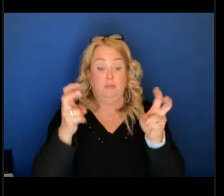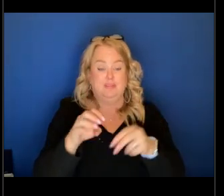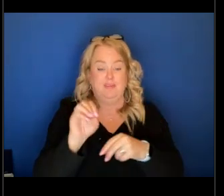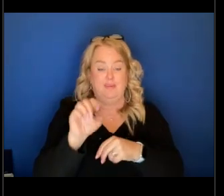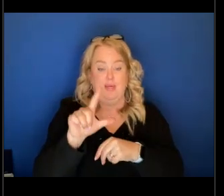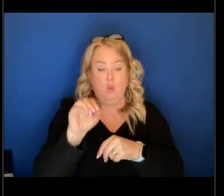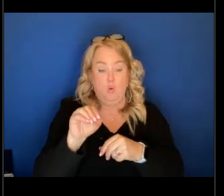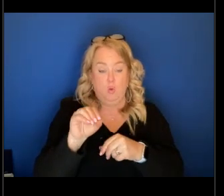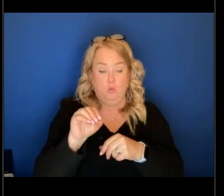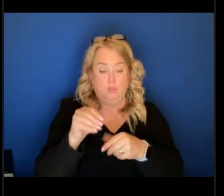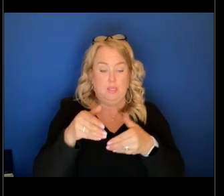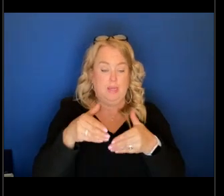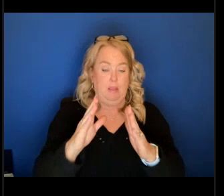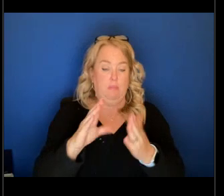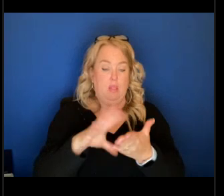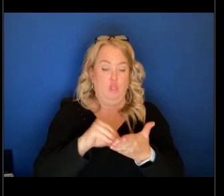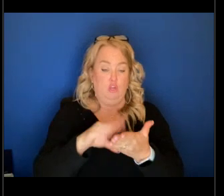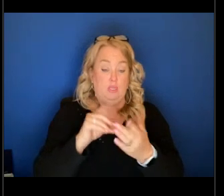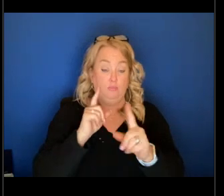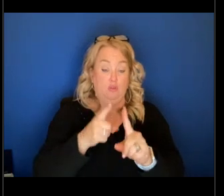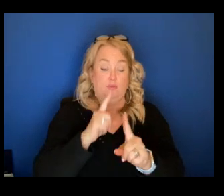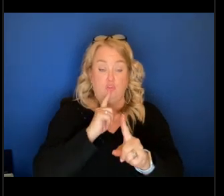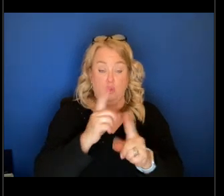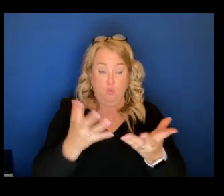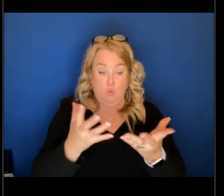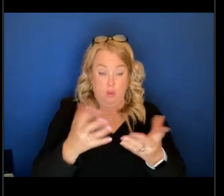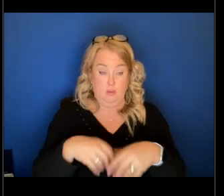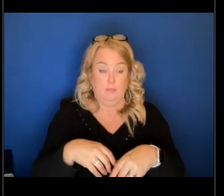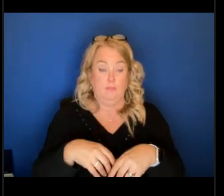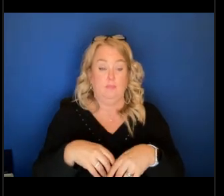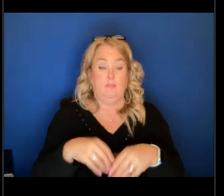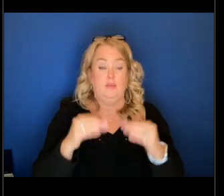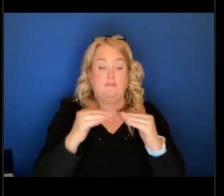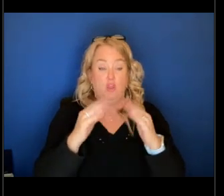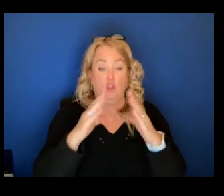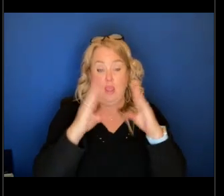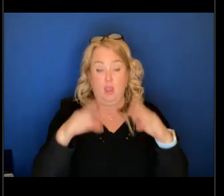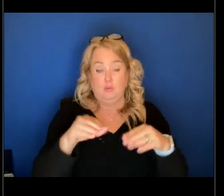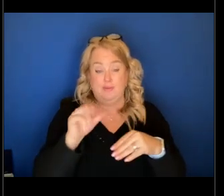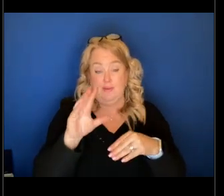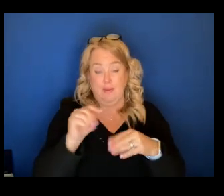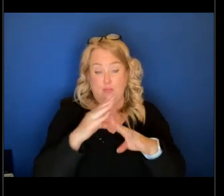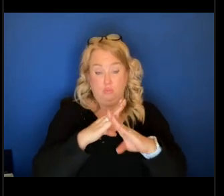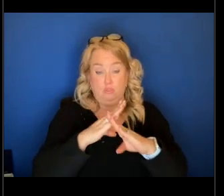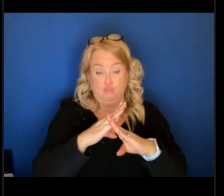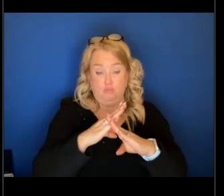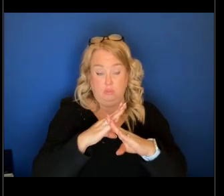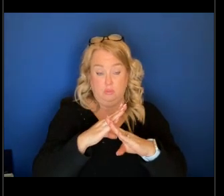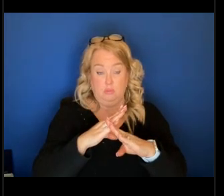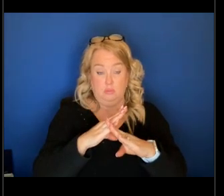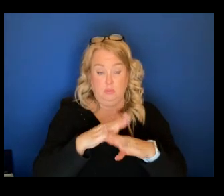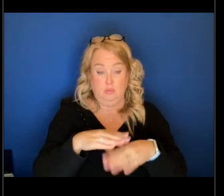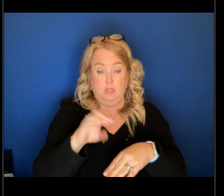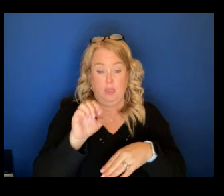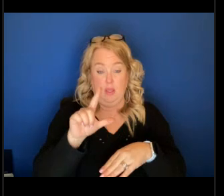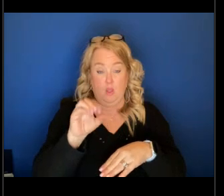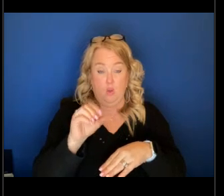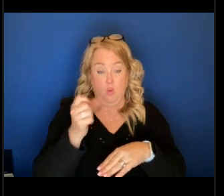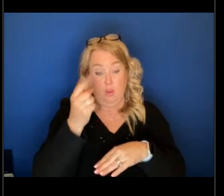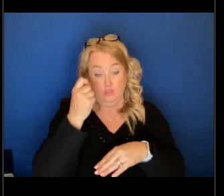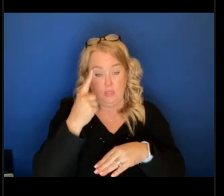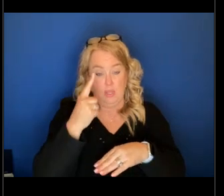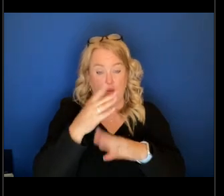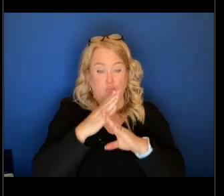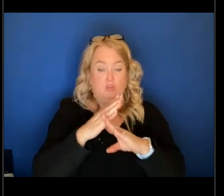ELOs, are as follows. Topic 1, Fair Housing Act protections. ELO, understand